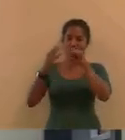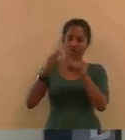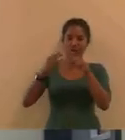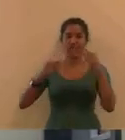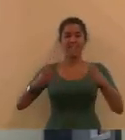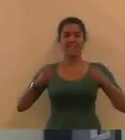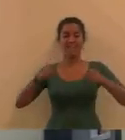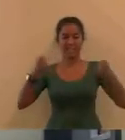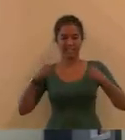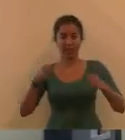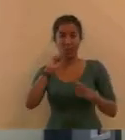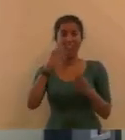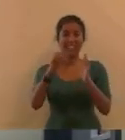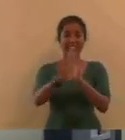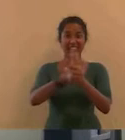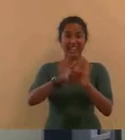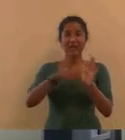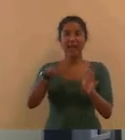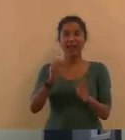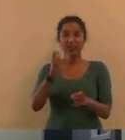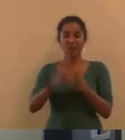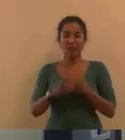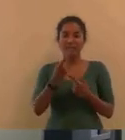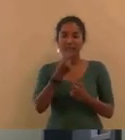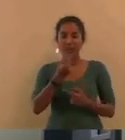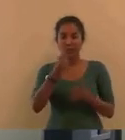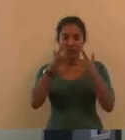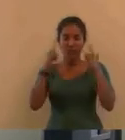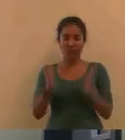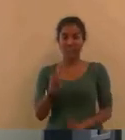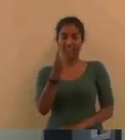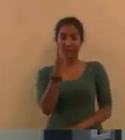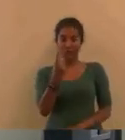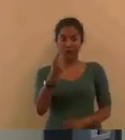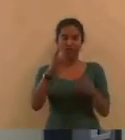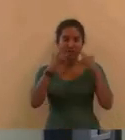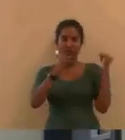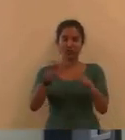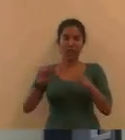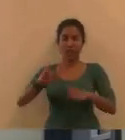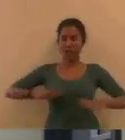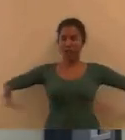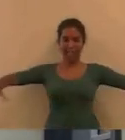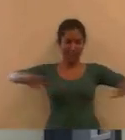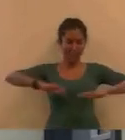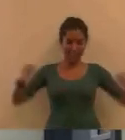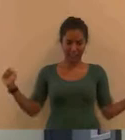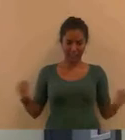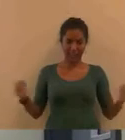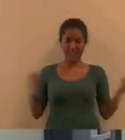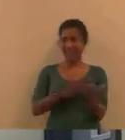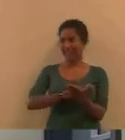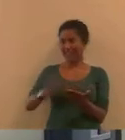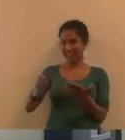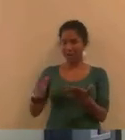physical challenges you've got to do a couple of checks before you can start. The first thing you need to check is that the area around you is clear, so you're not going to